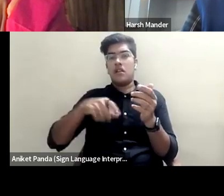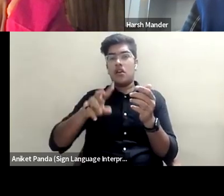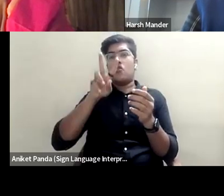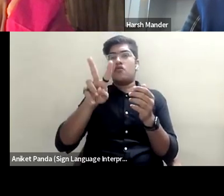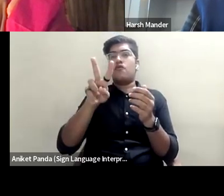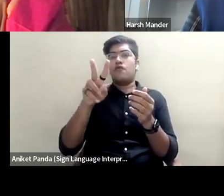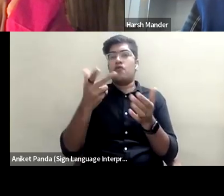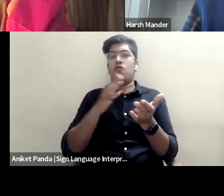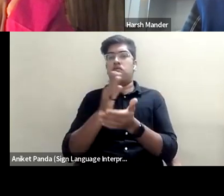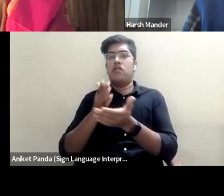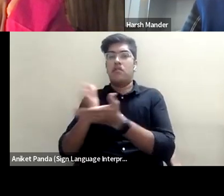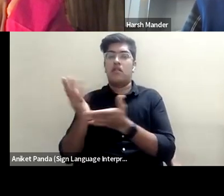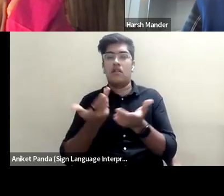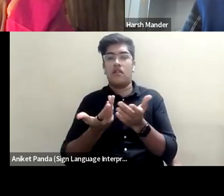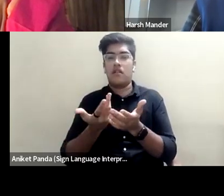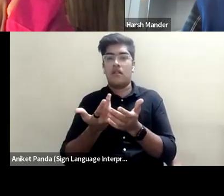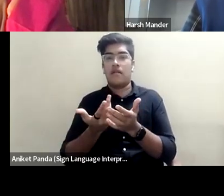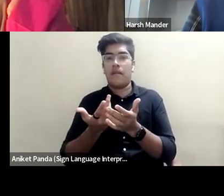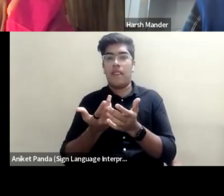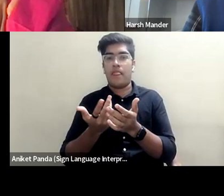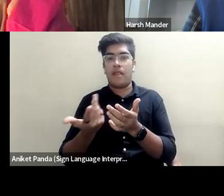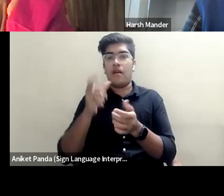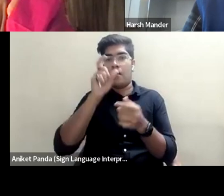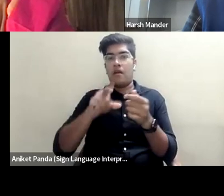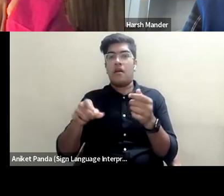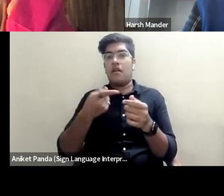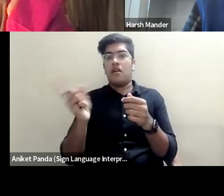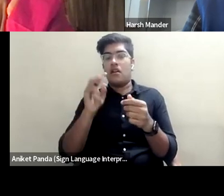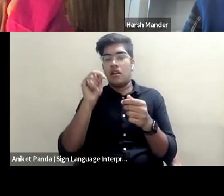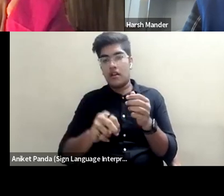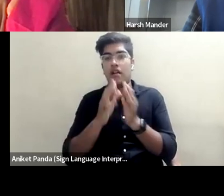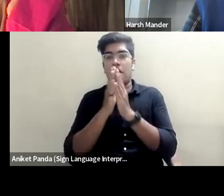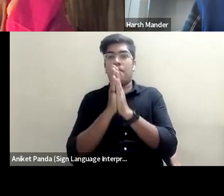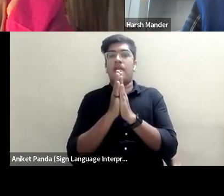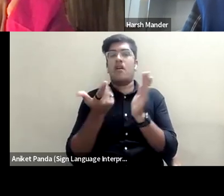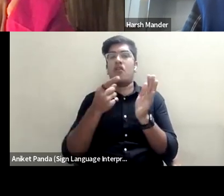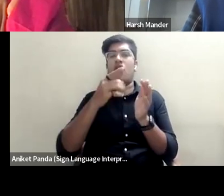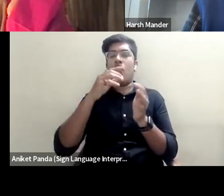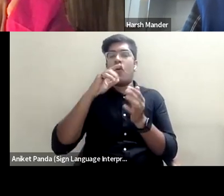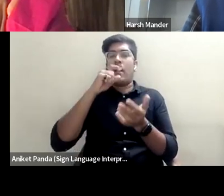They will need a place to pray. The Constitution has given a guarantee for that place.